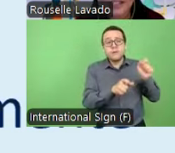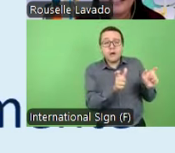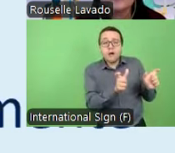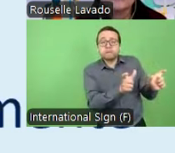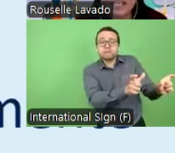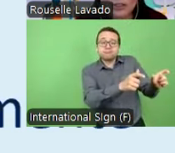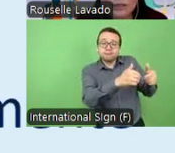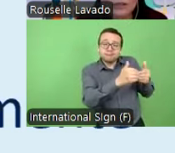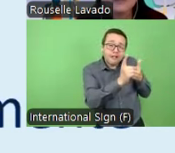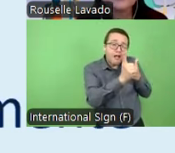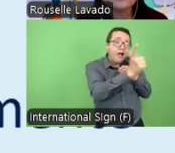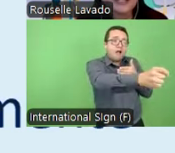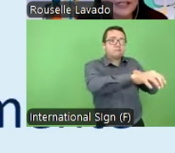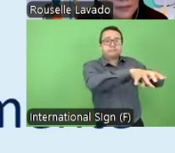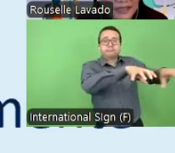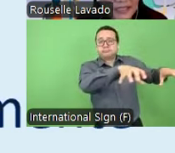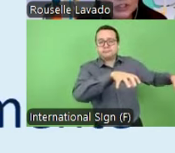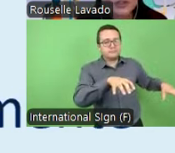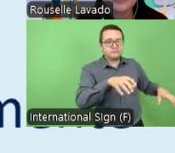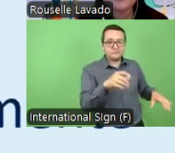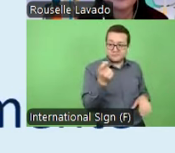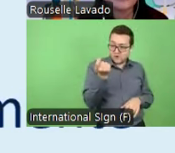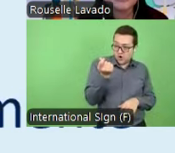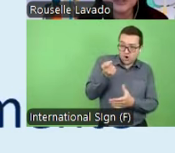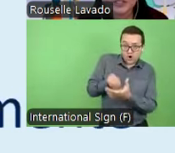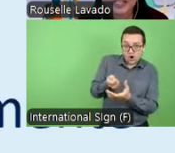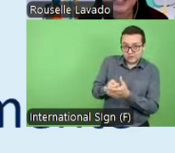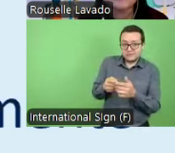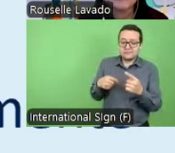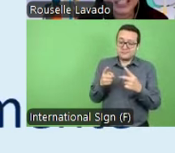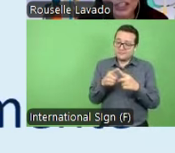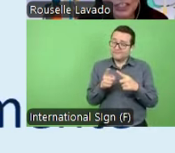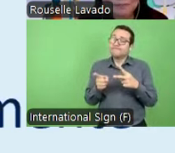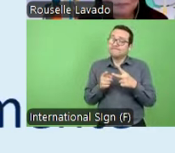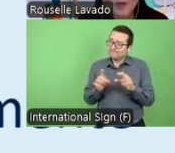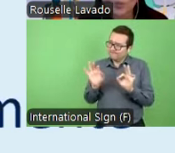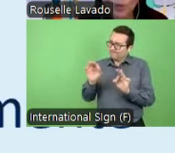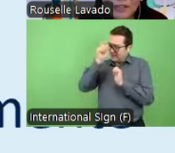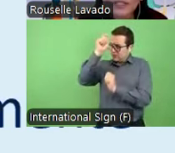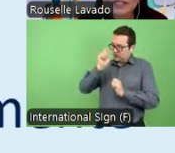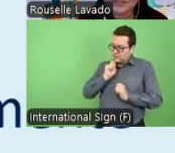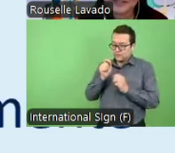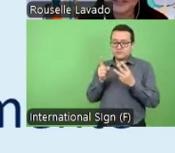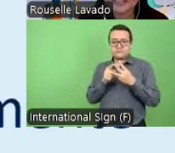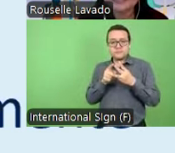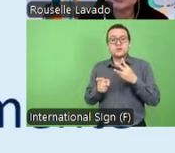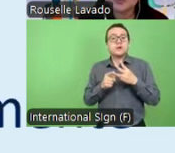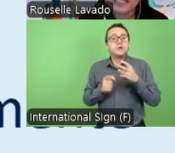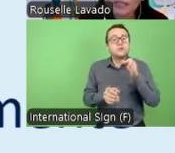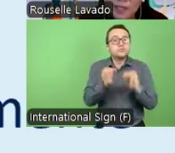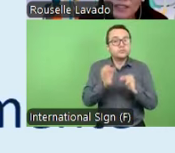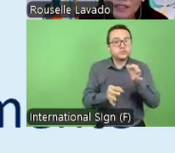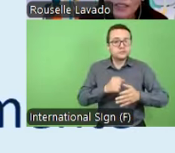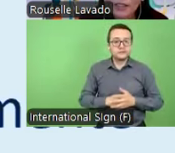justice. Second, monitoring unmet needs together with financial protection is essential. One without the other leads to